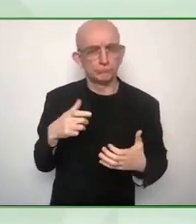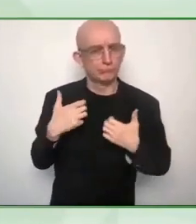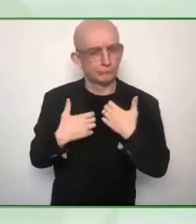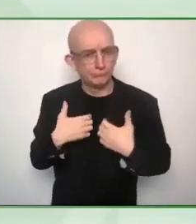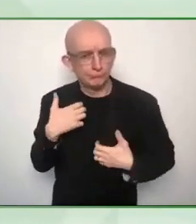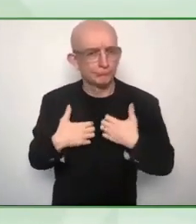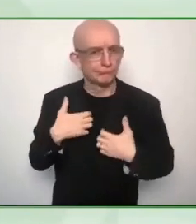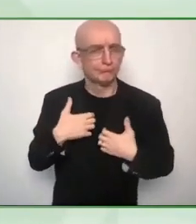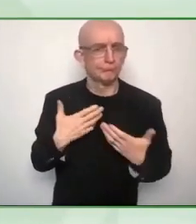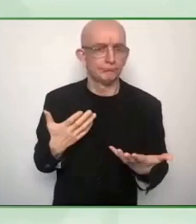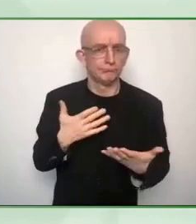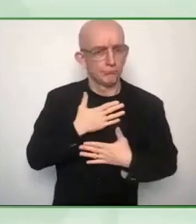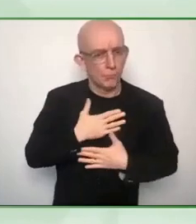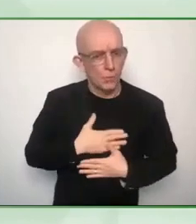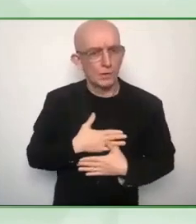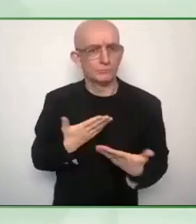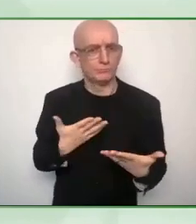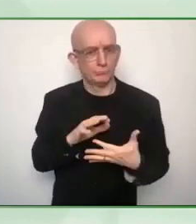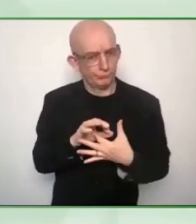these processes should be